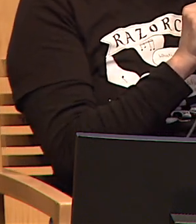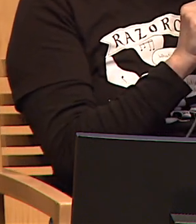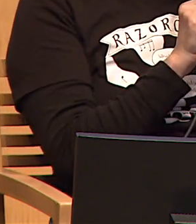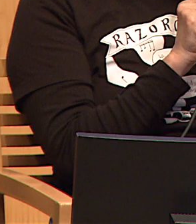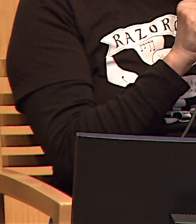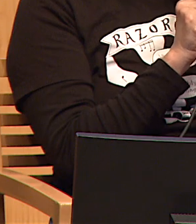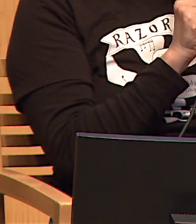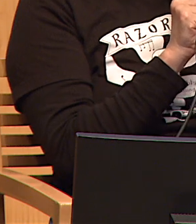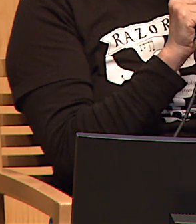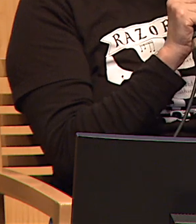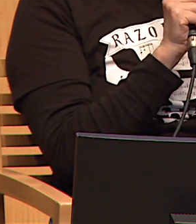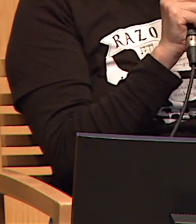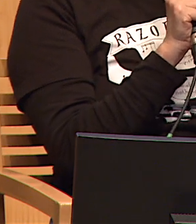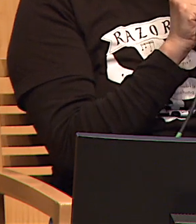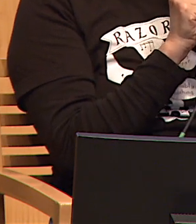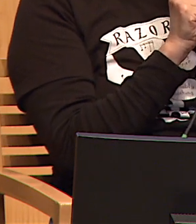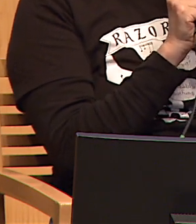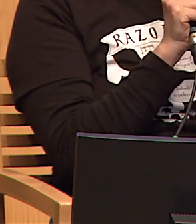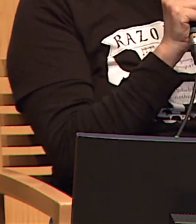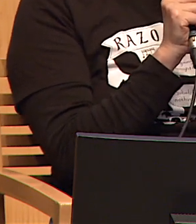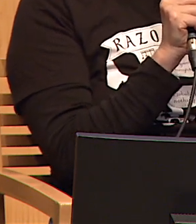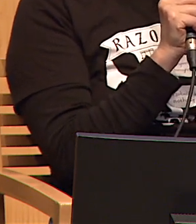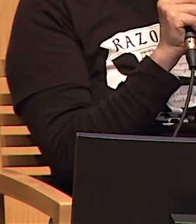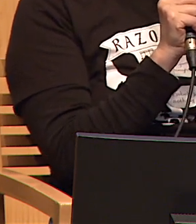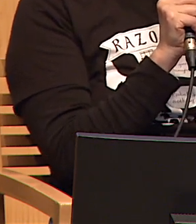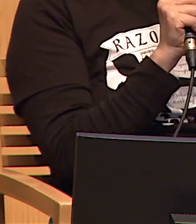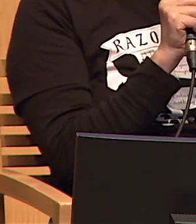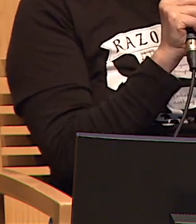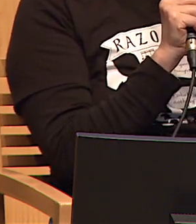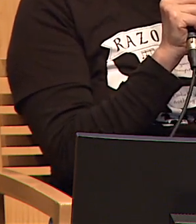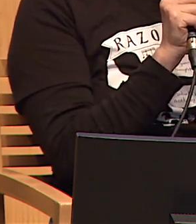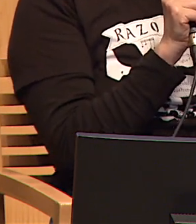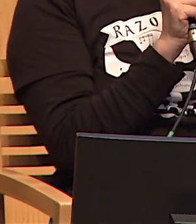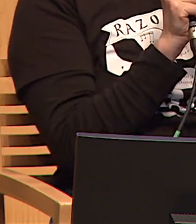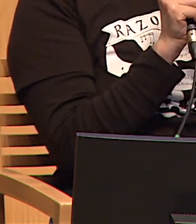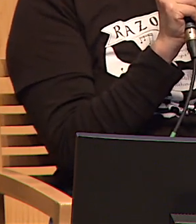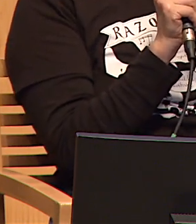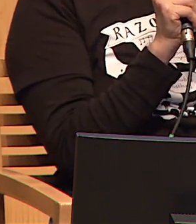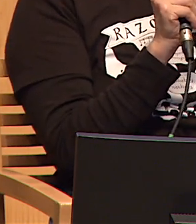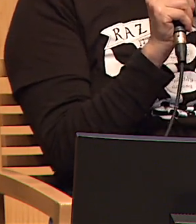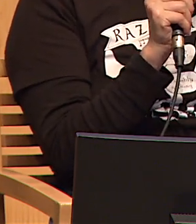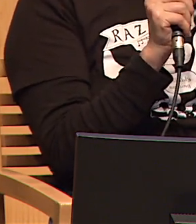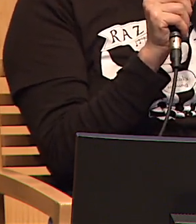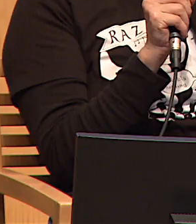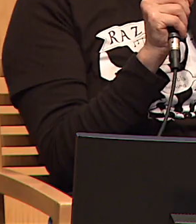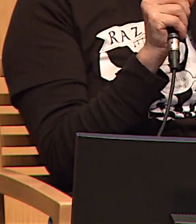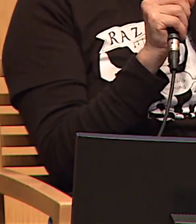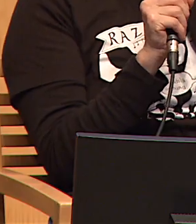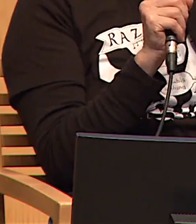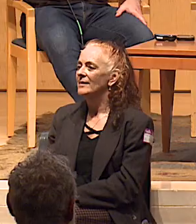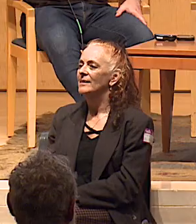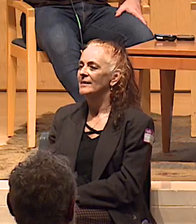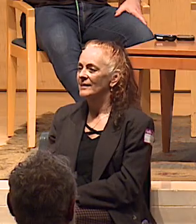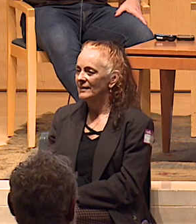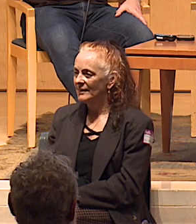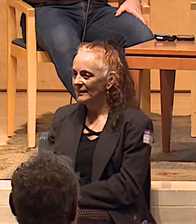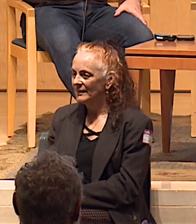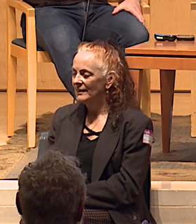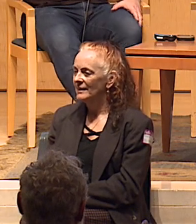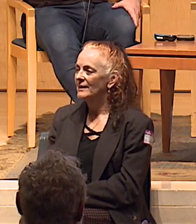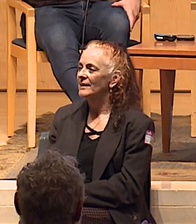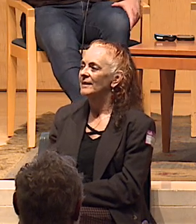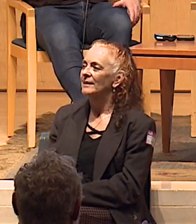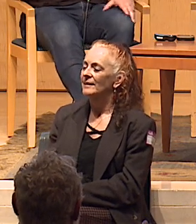don't share all of that. You're not a prude. Oh, my God, I don't remember that at all. Hero, one of my heroes. We can